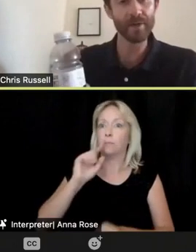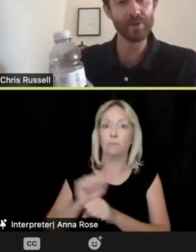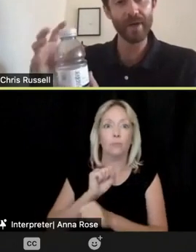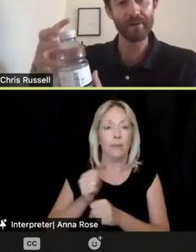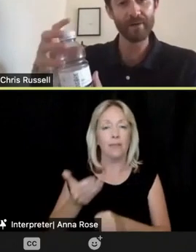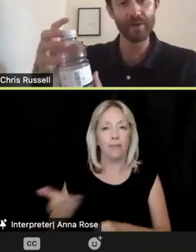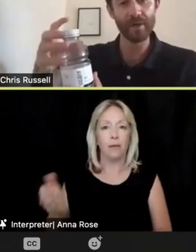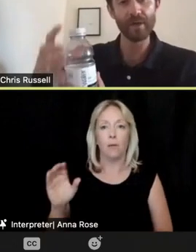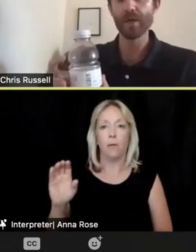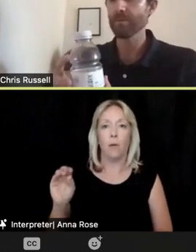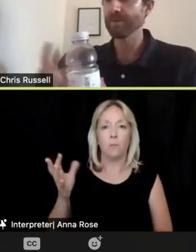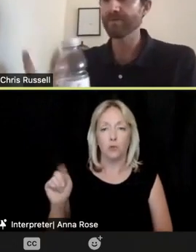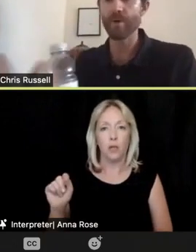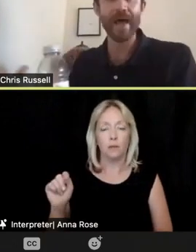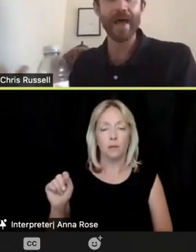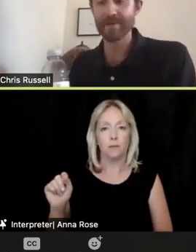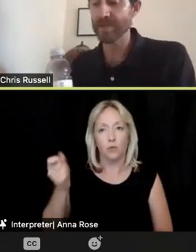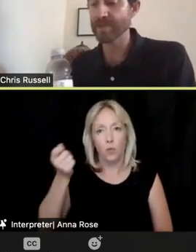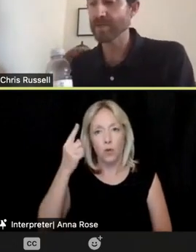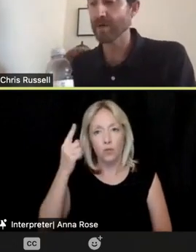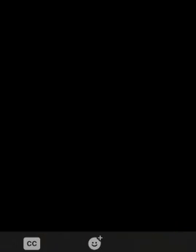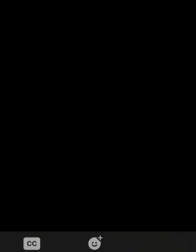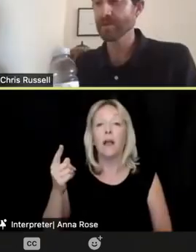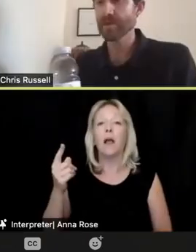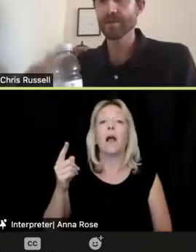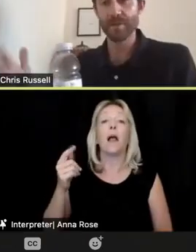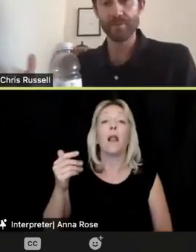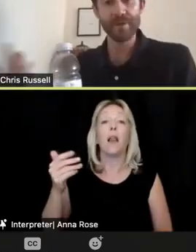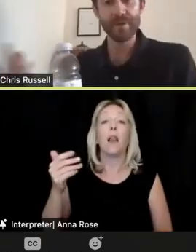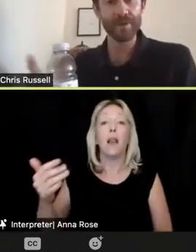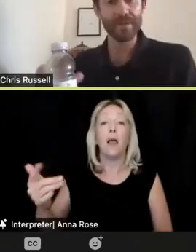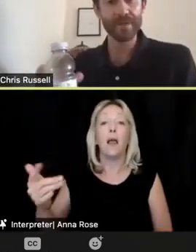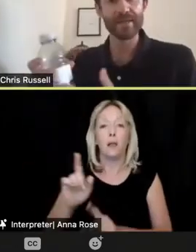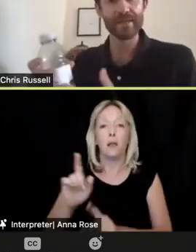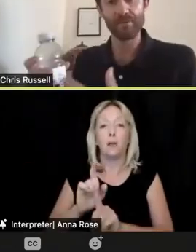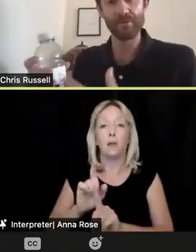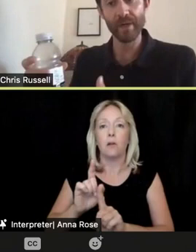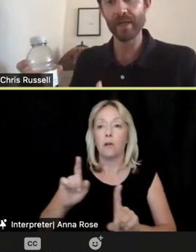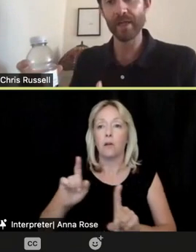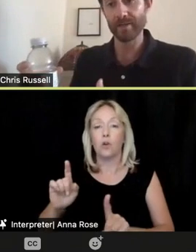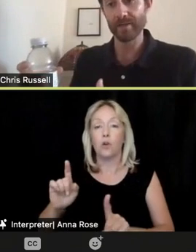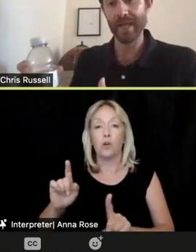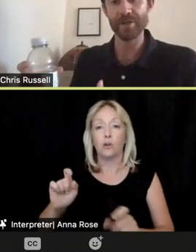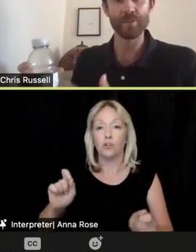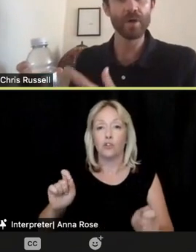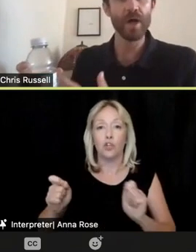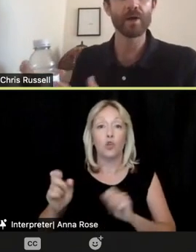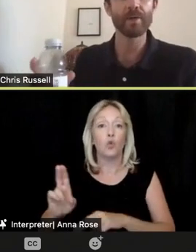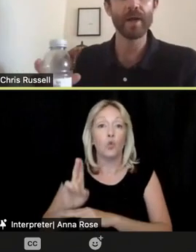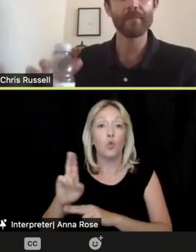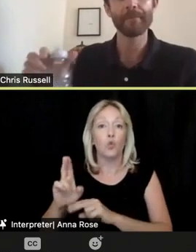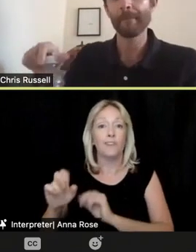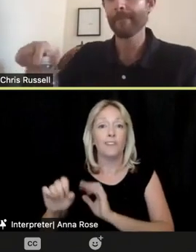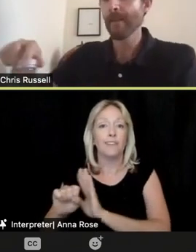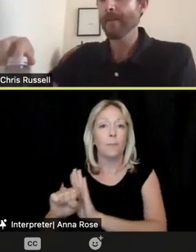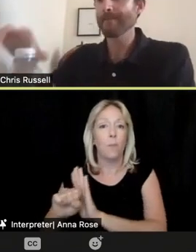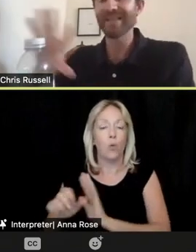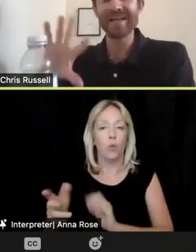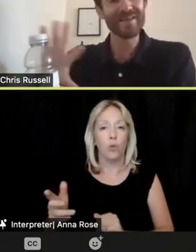that are related to an activity before that activity starts, to preview those things in a really tangible, concrete